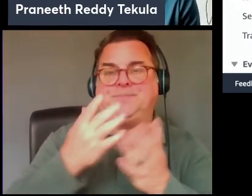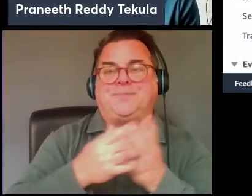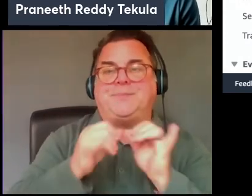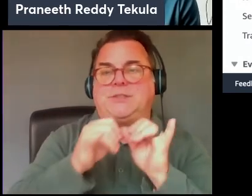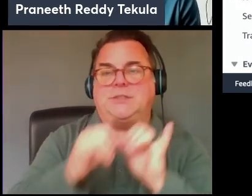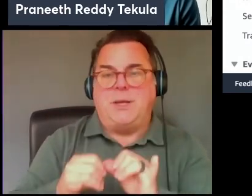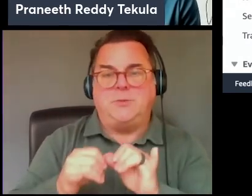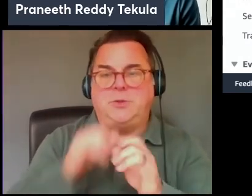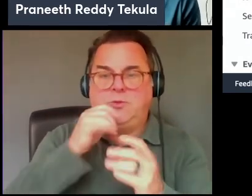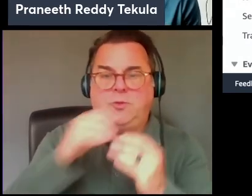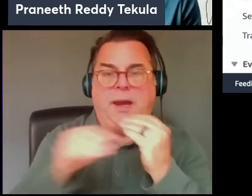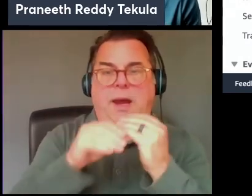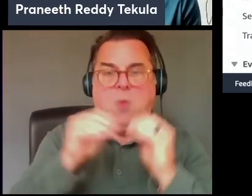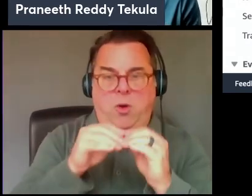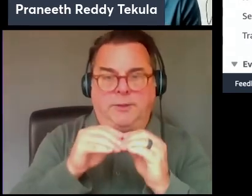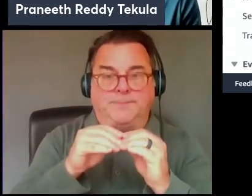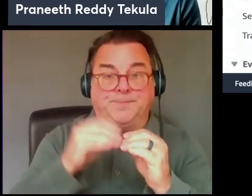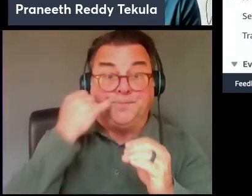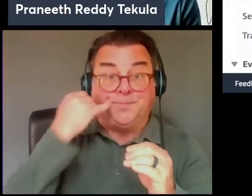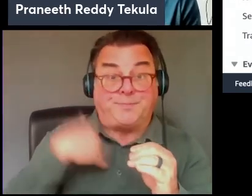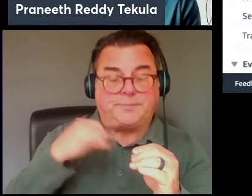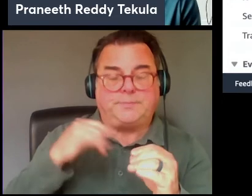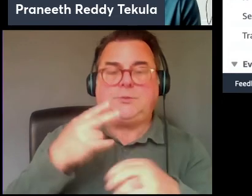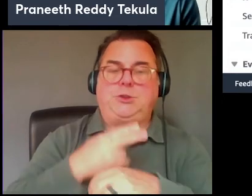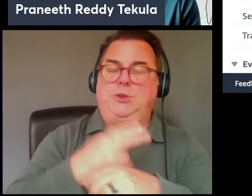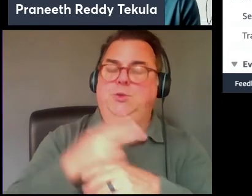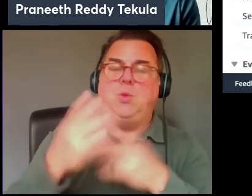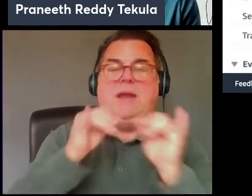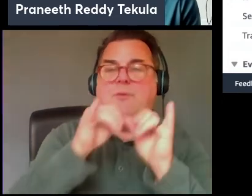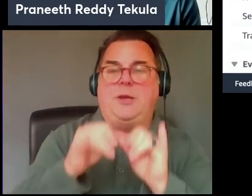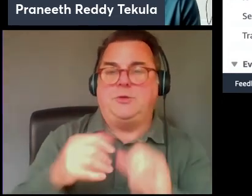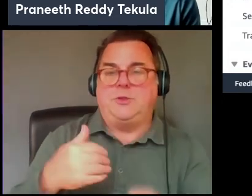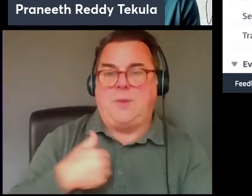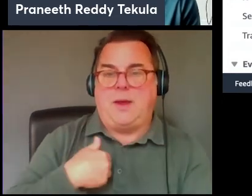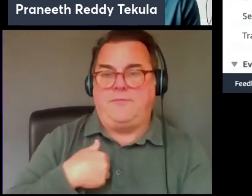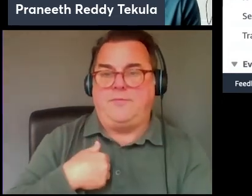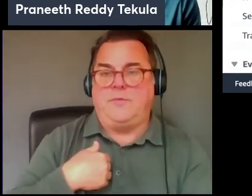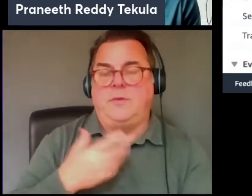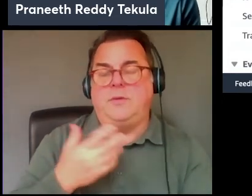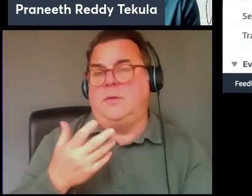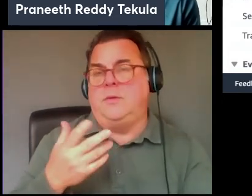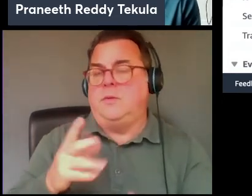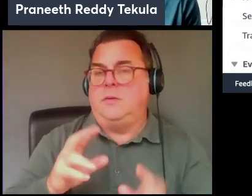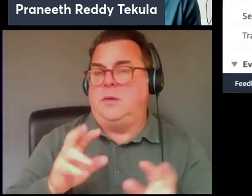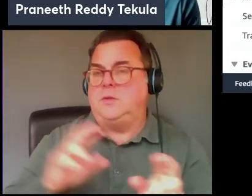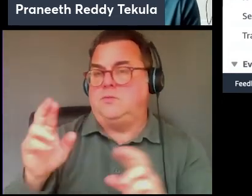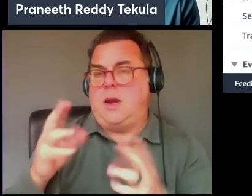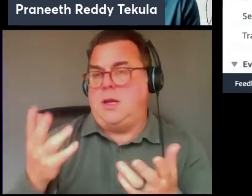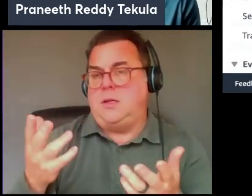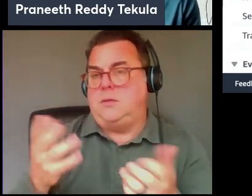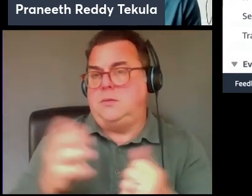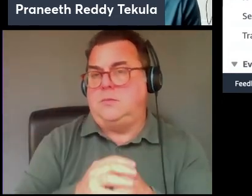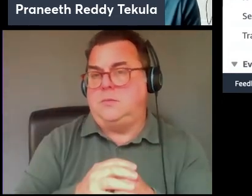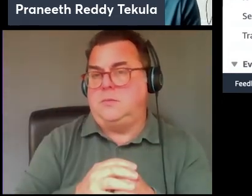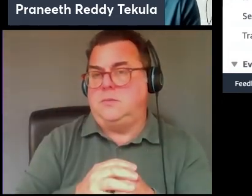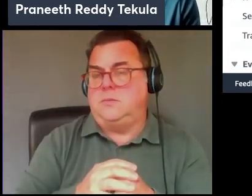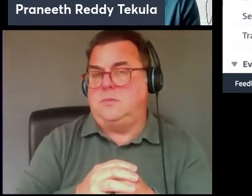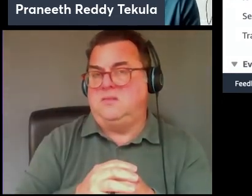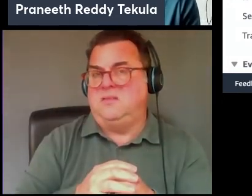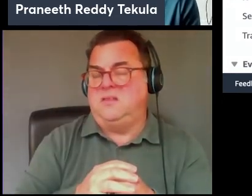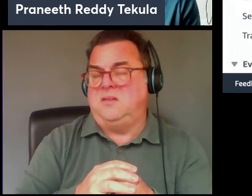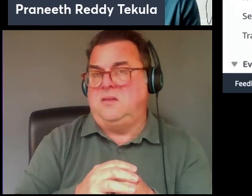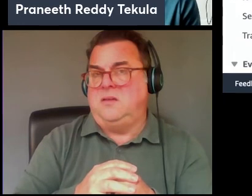If you have them, you are free to use metric insights. It went GA, globally available, very recently,